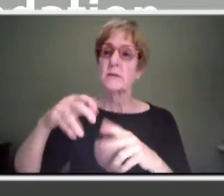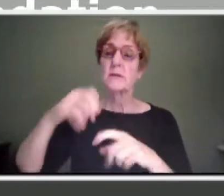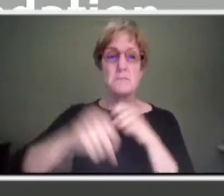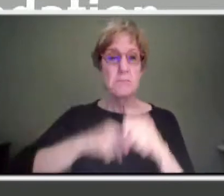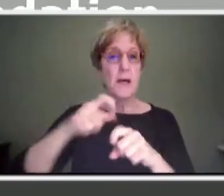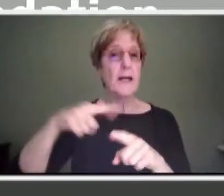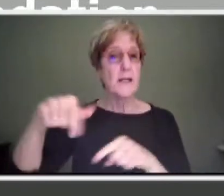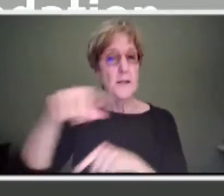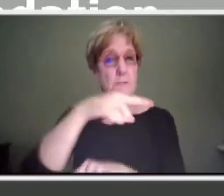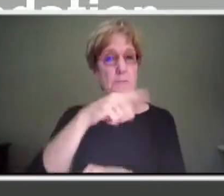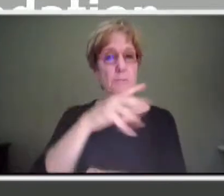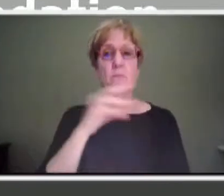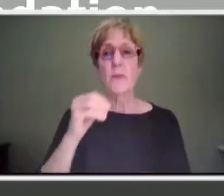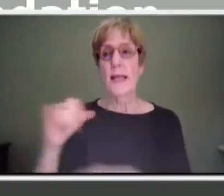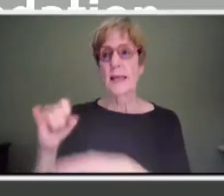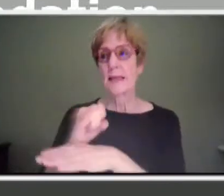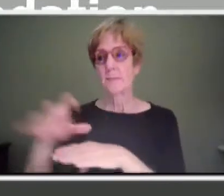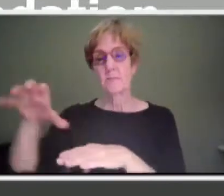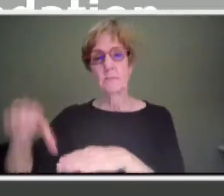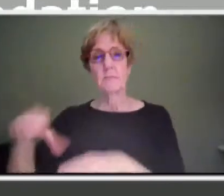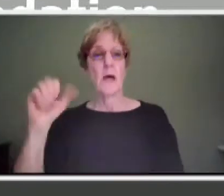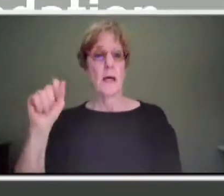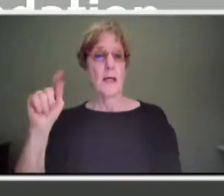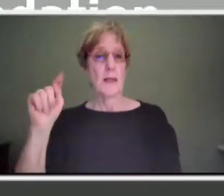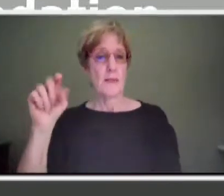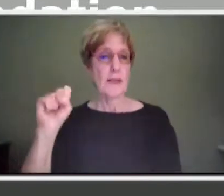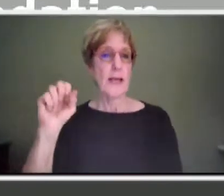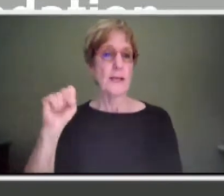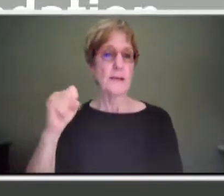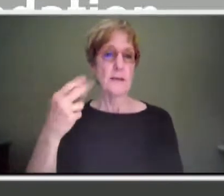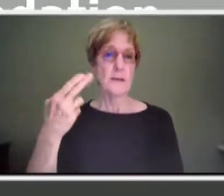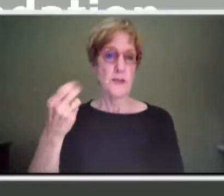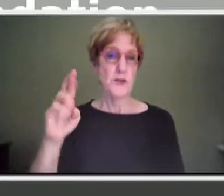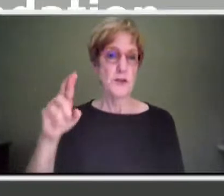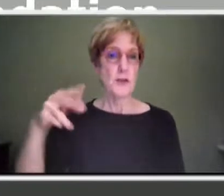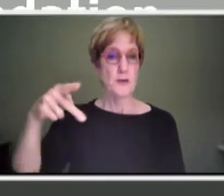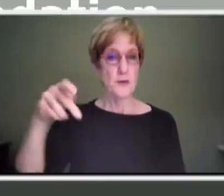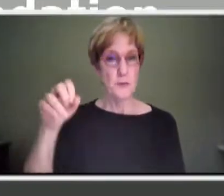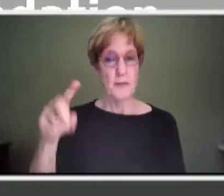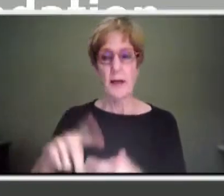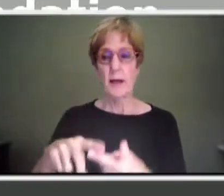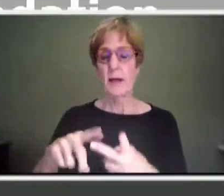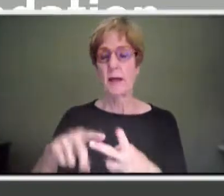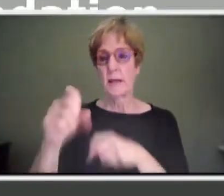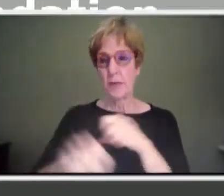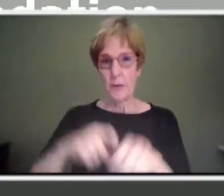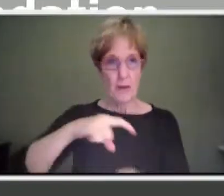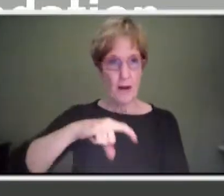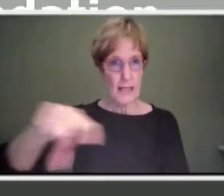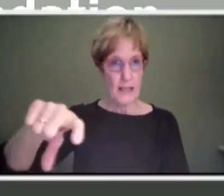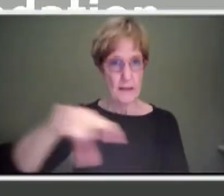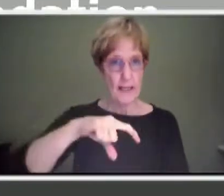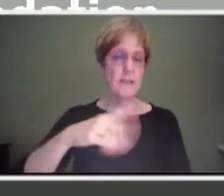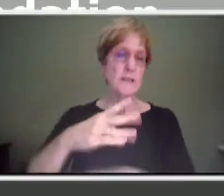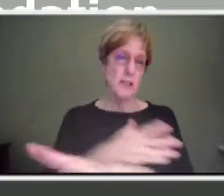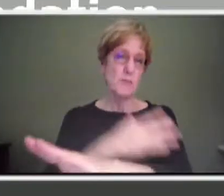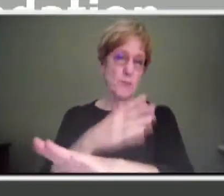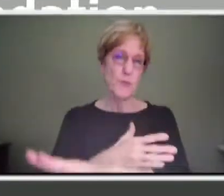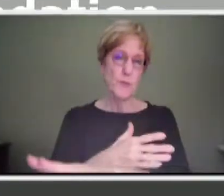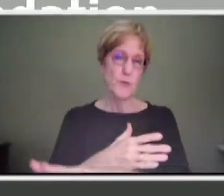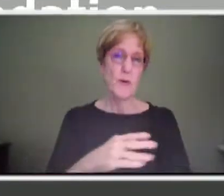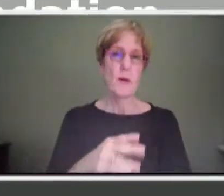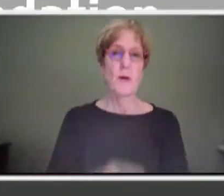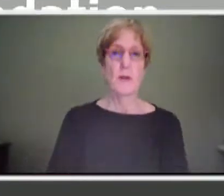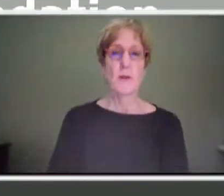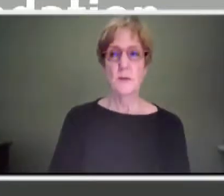as the CATS shelter, bus pad, and bike lane that are being improved on the site. So that would also,